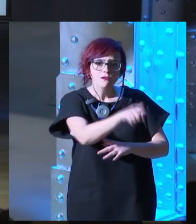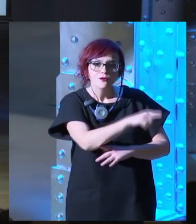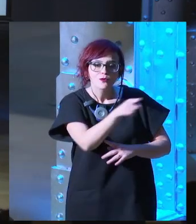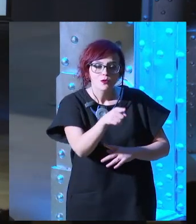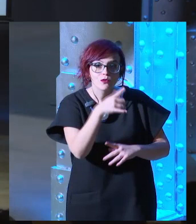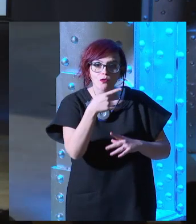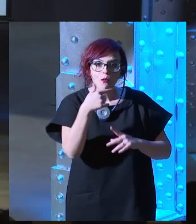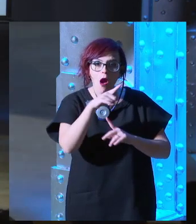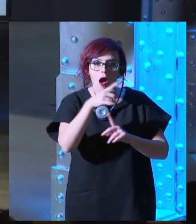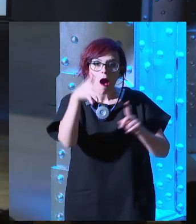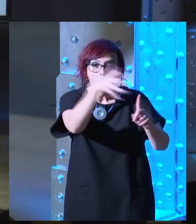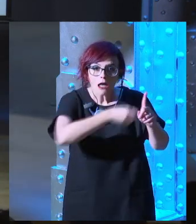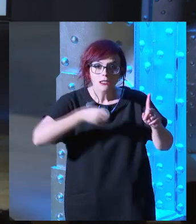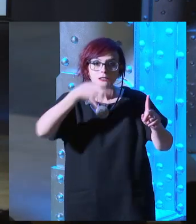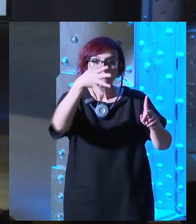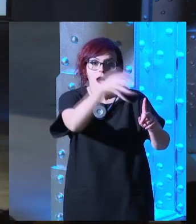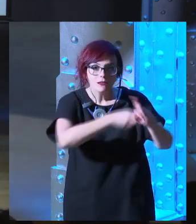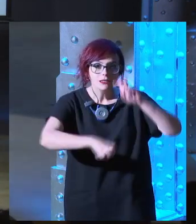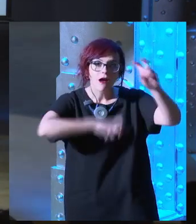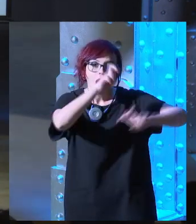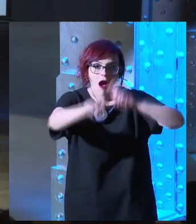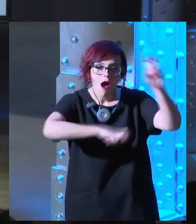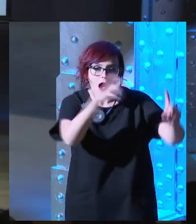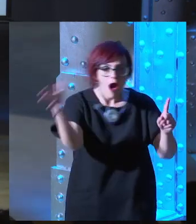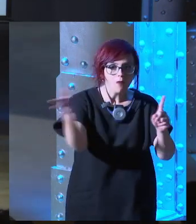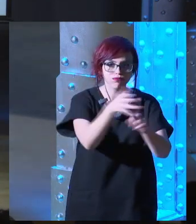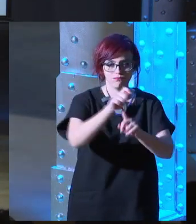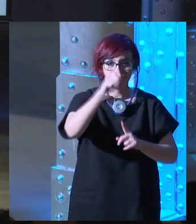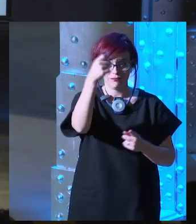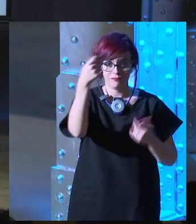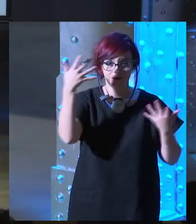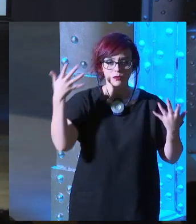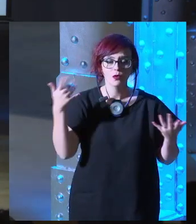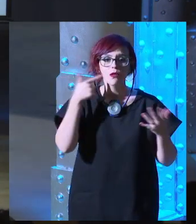And books were, for me, books and doors are the same thing.